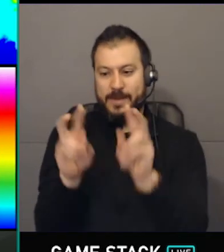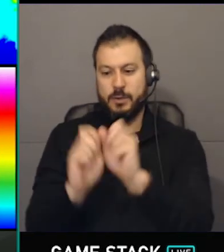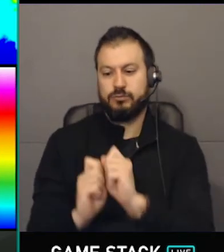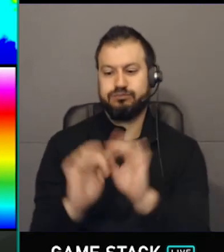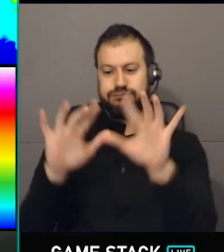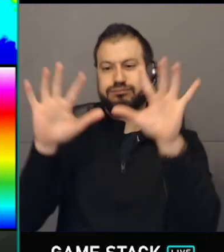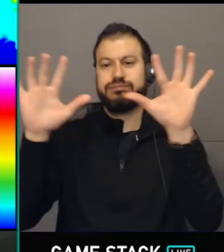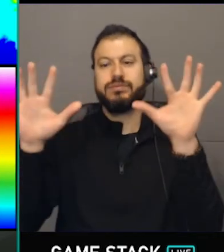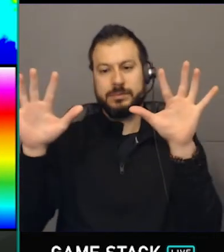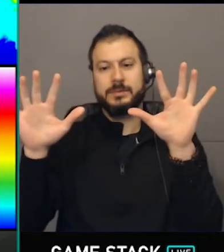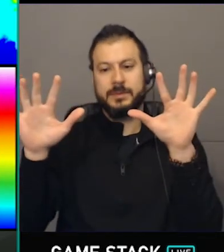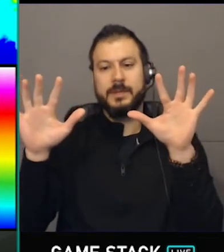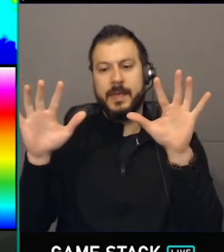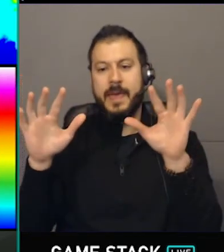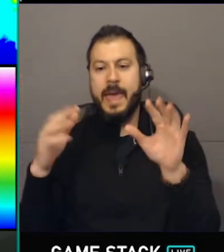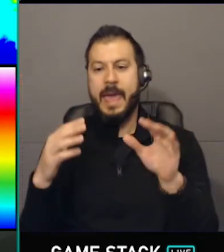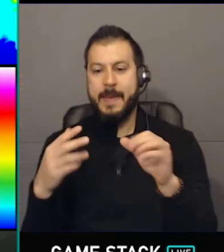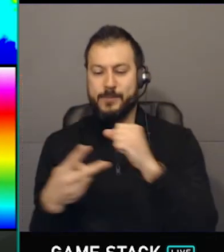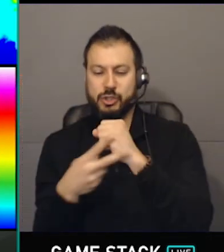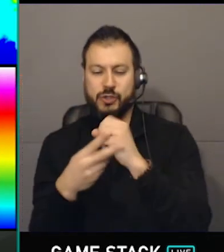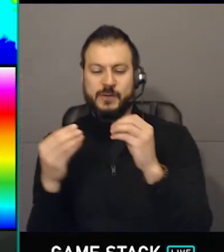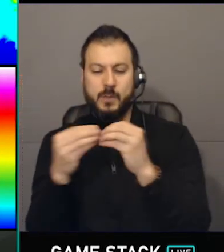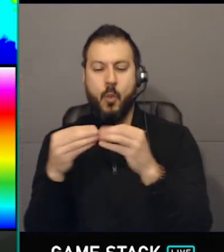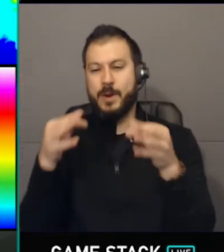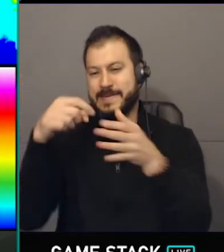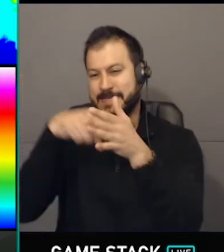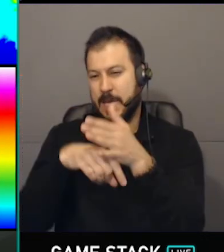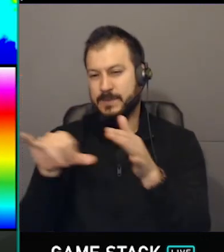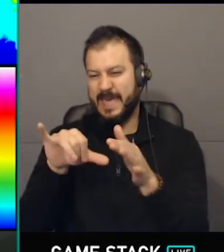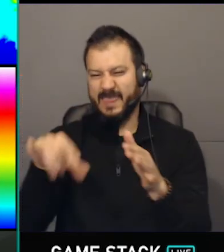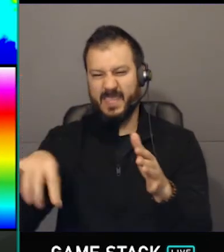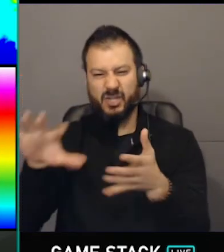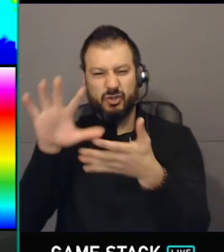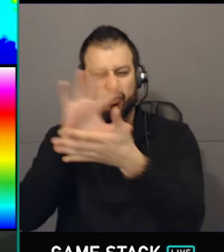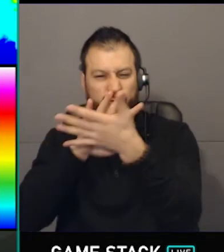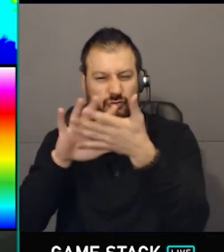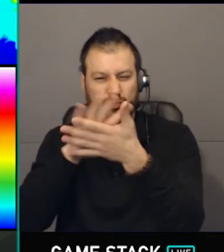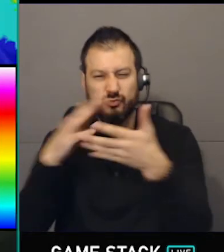And it preserves more details in bright areas like these clouds.